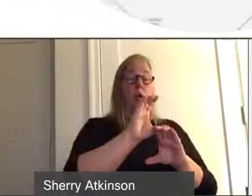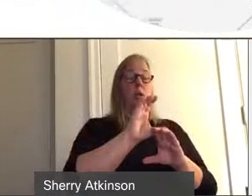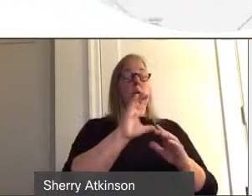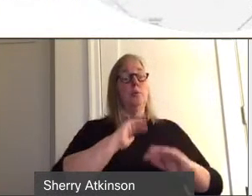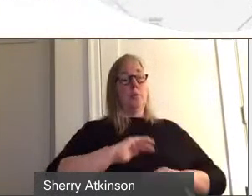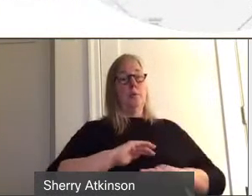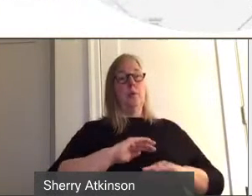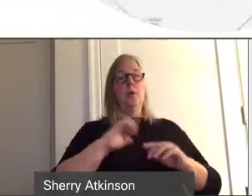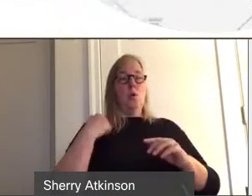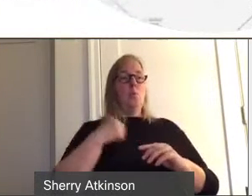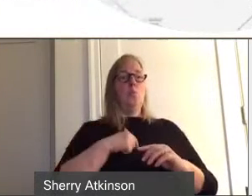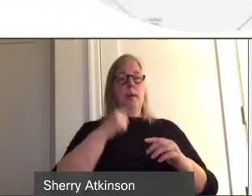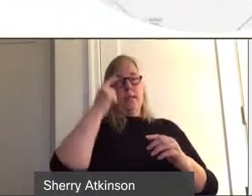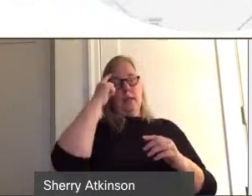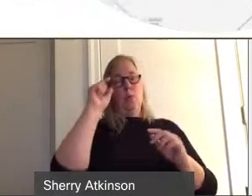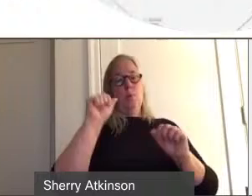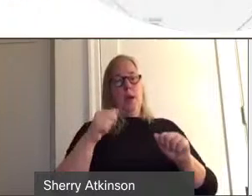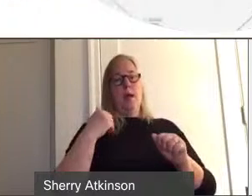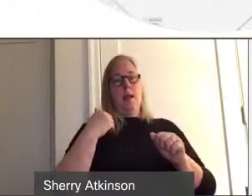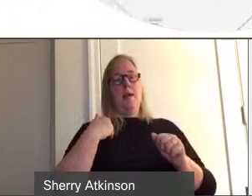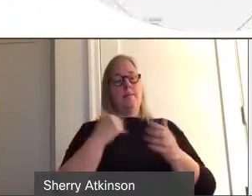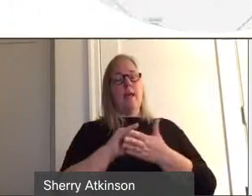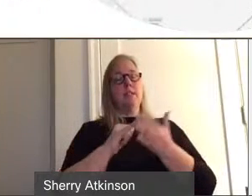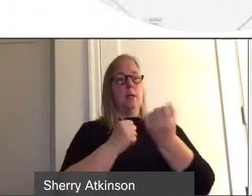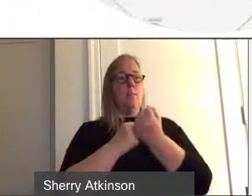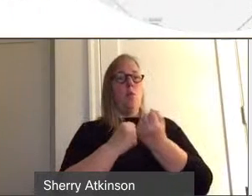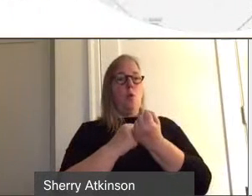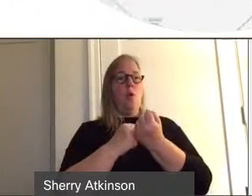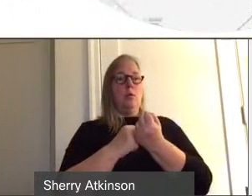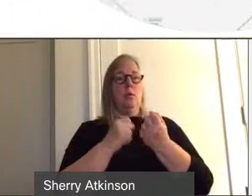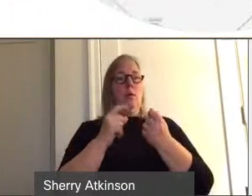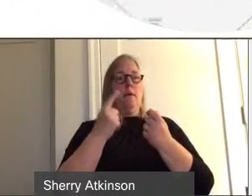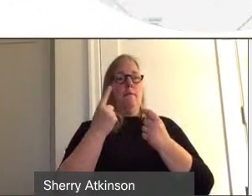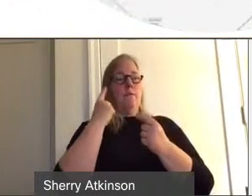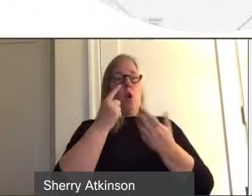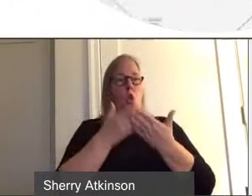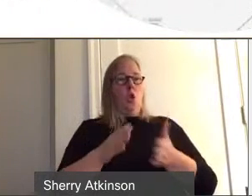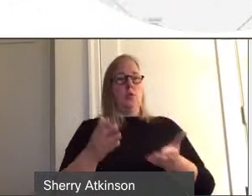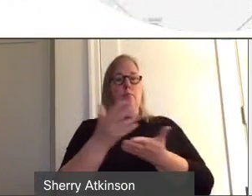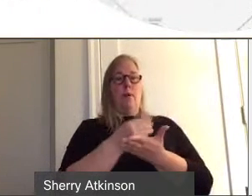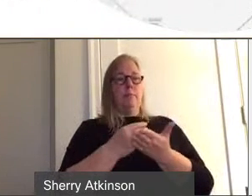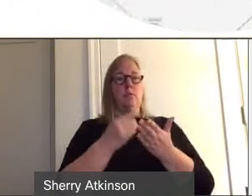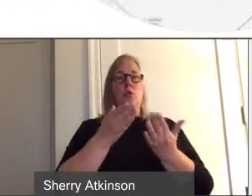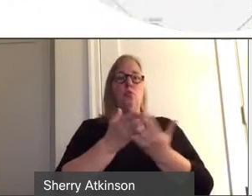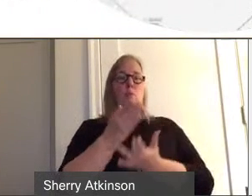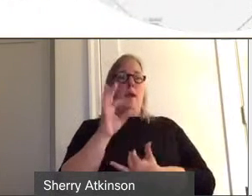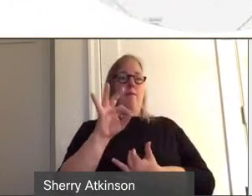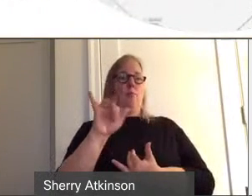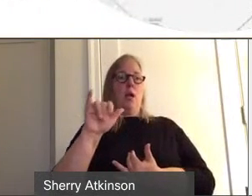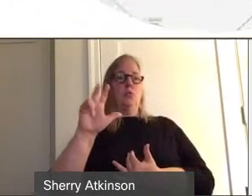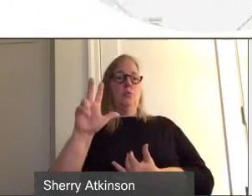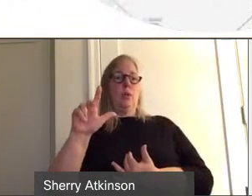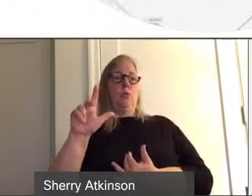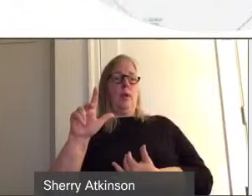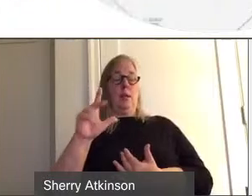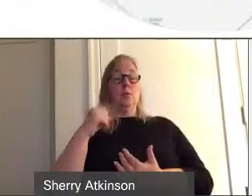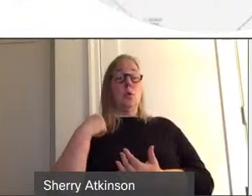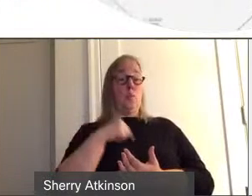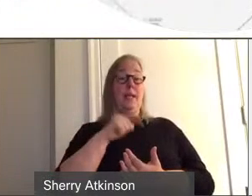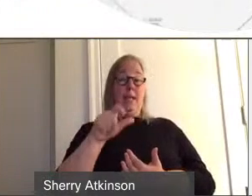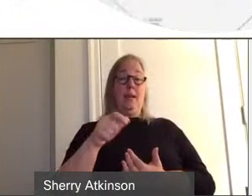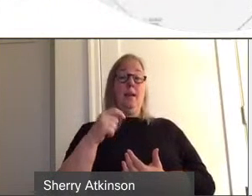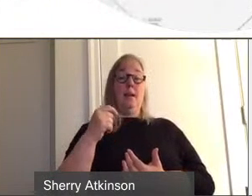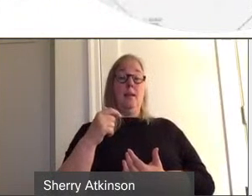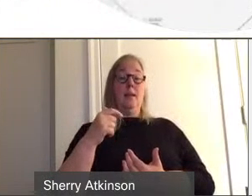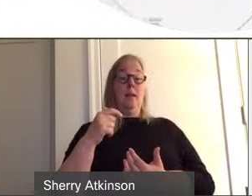that supporting those losses of revenues through FY23. We have that amount of time to spend that, if not more. And as